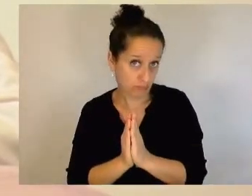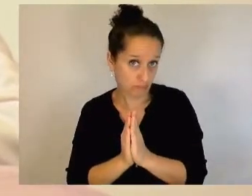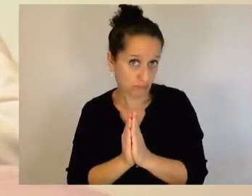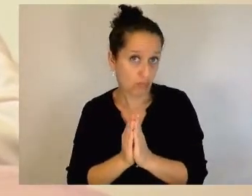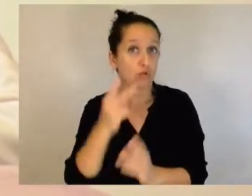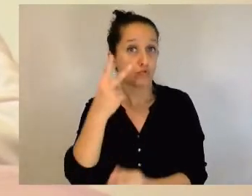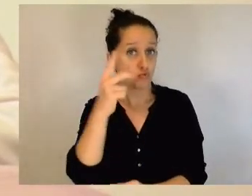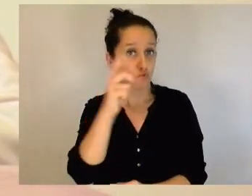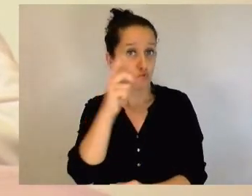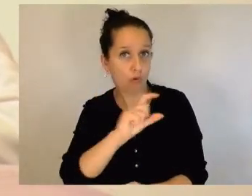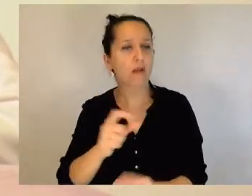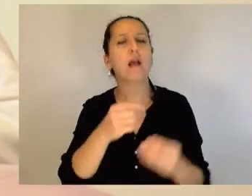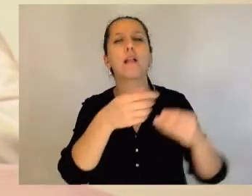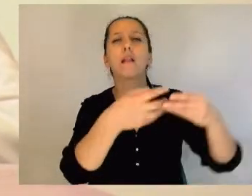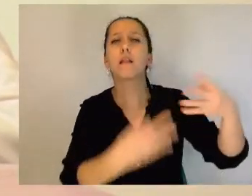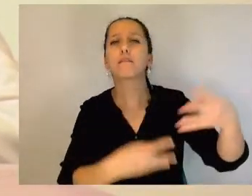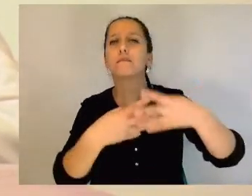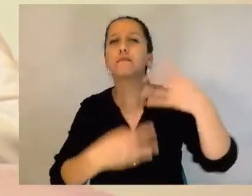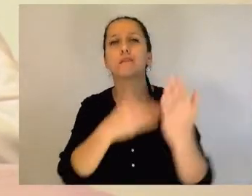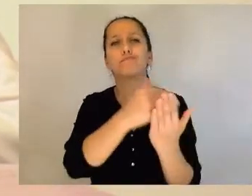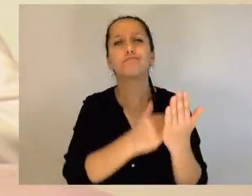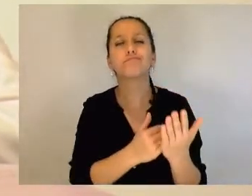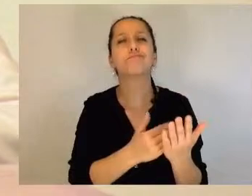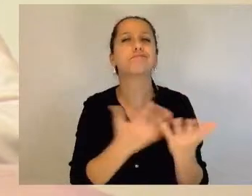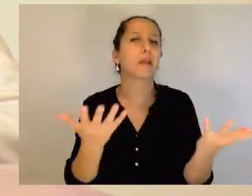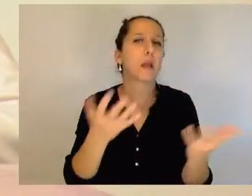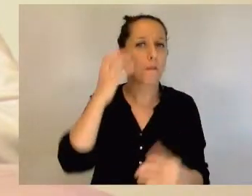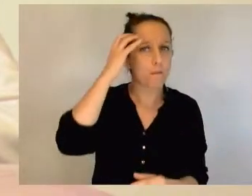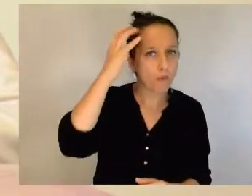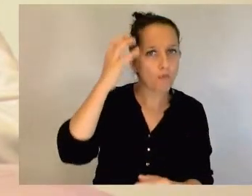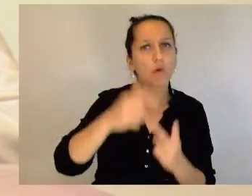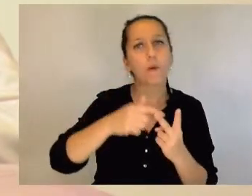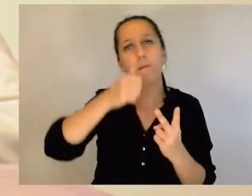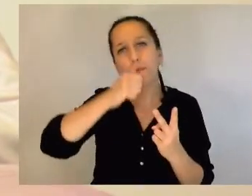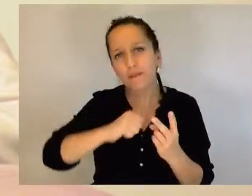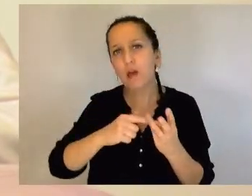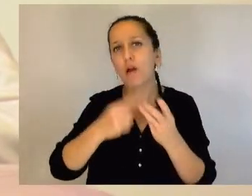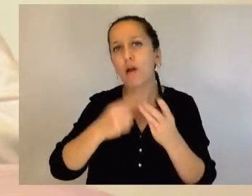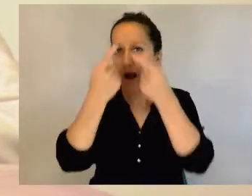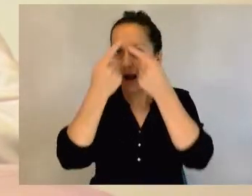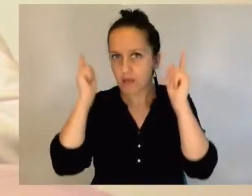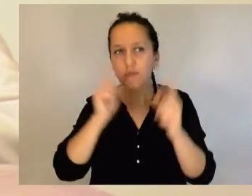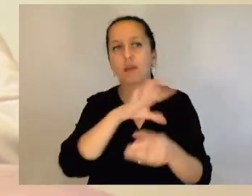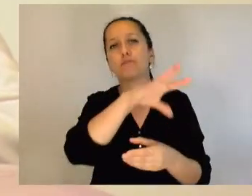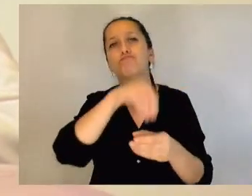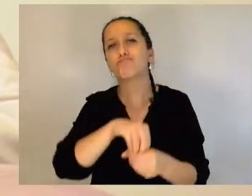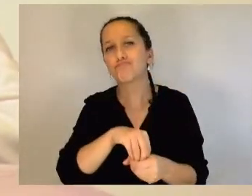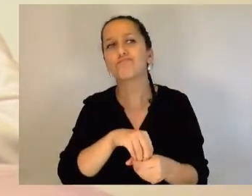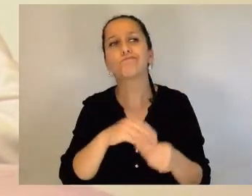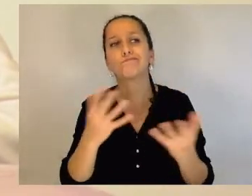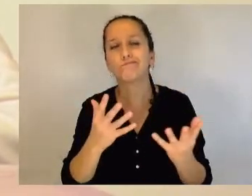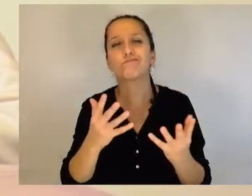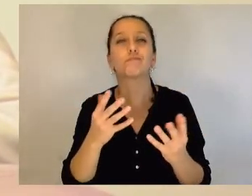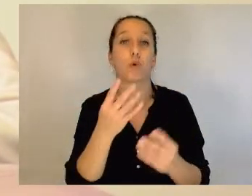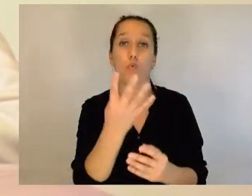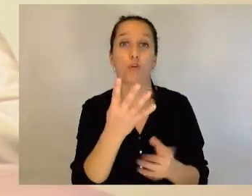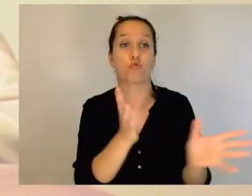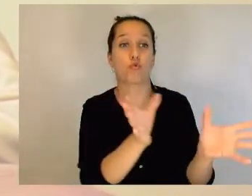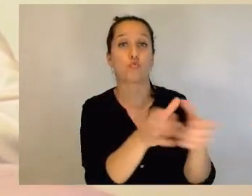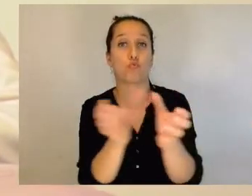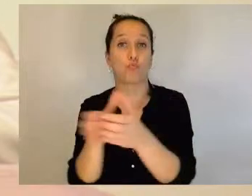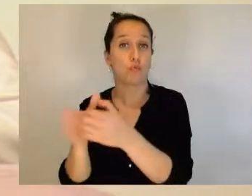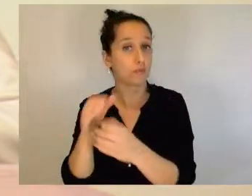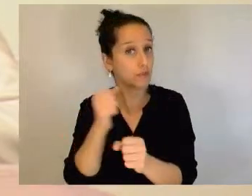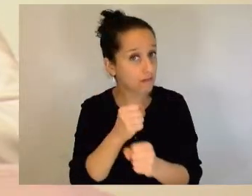the next 2 weeks the list of the representatives of the public, private, and academic sectors that will be participating in each